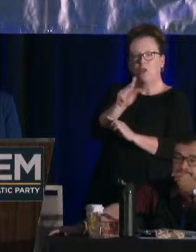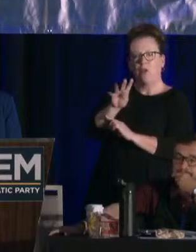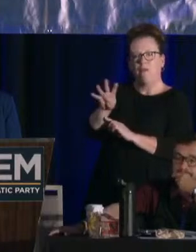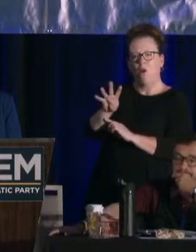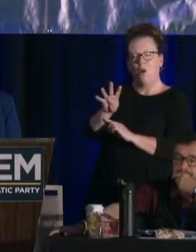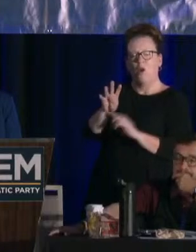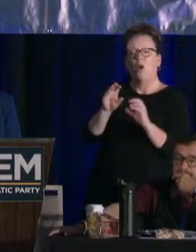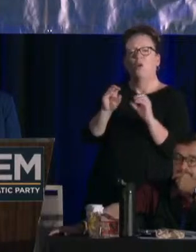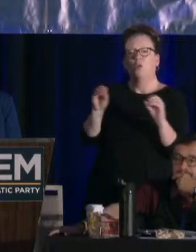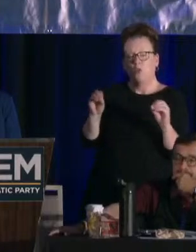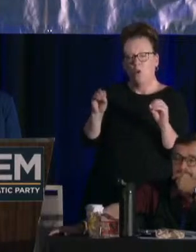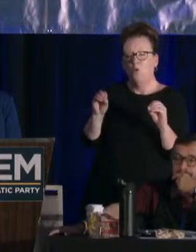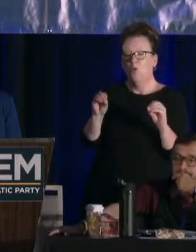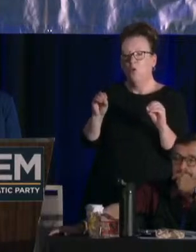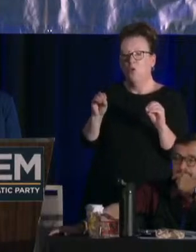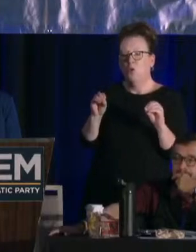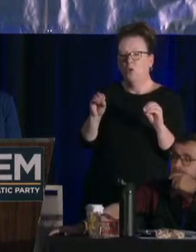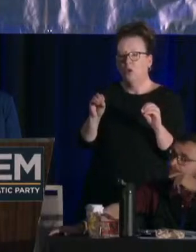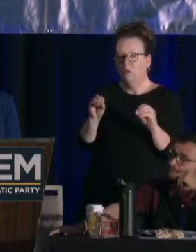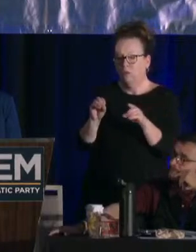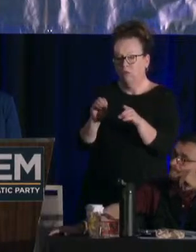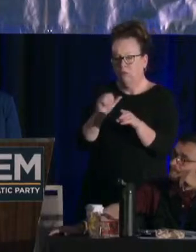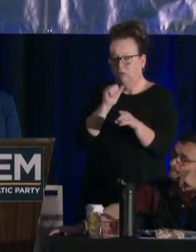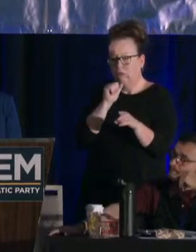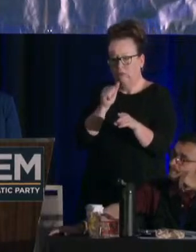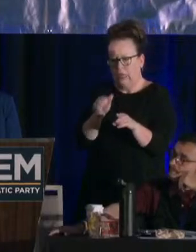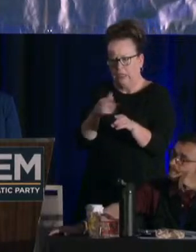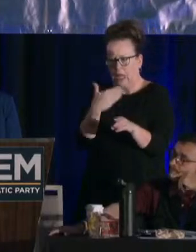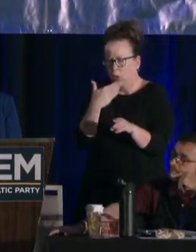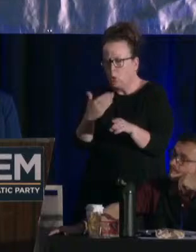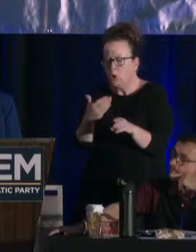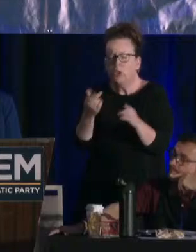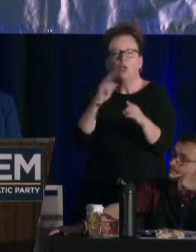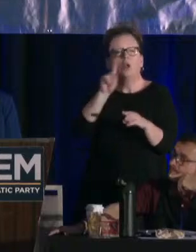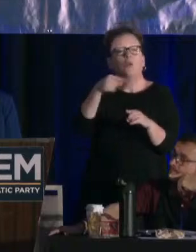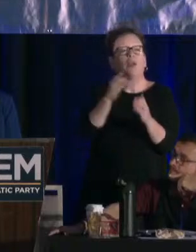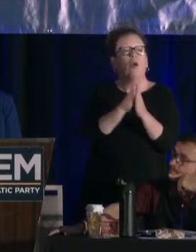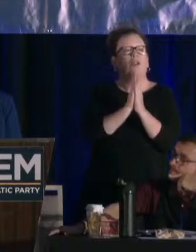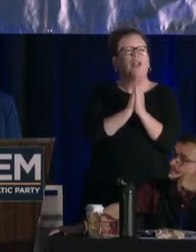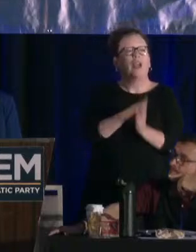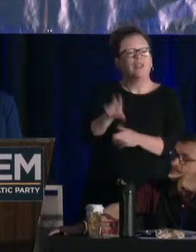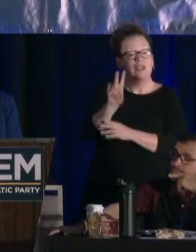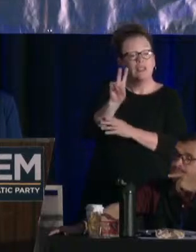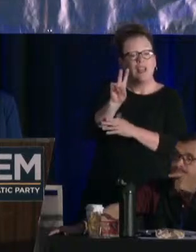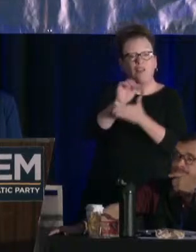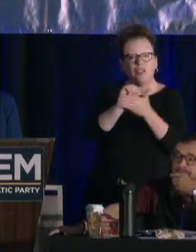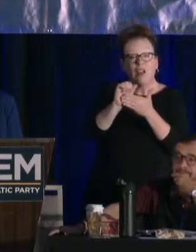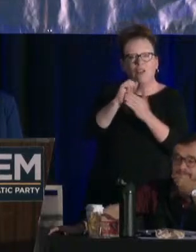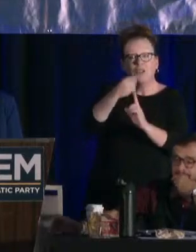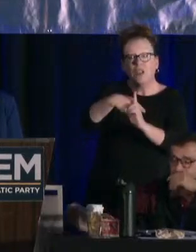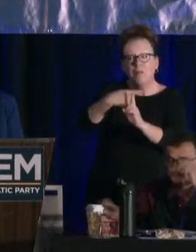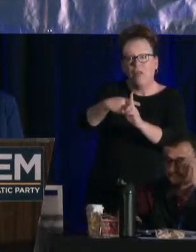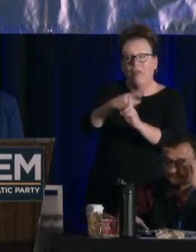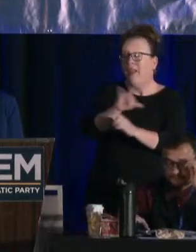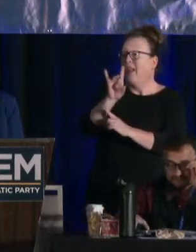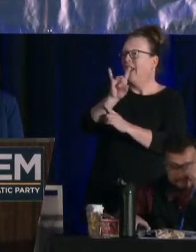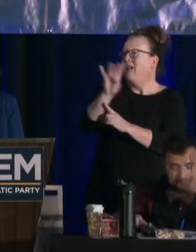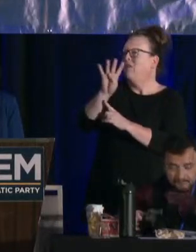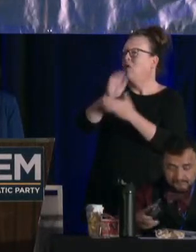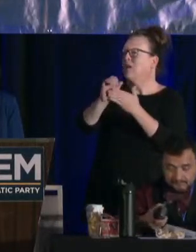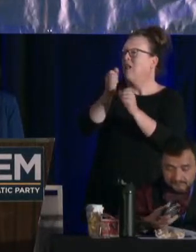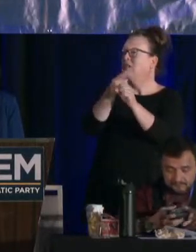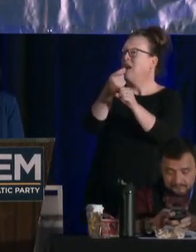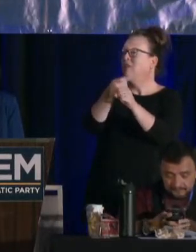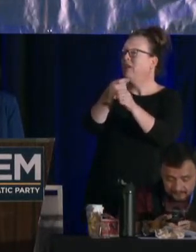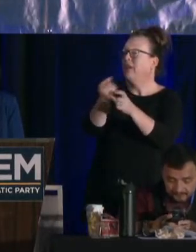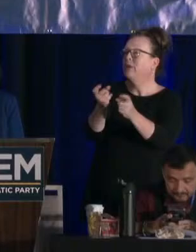So that's not funny to me. We only ask $7 a month, $84 a year, and